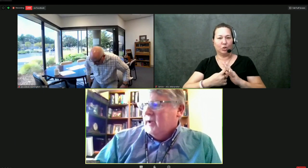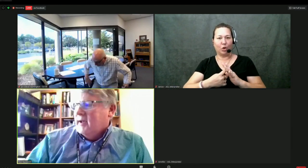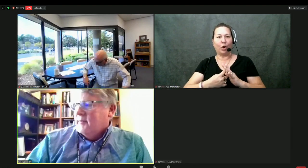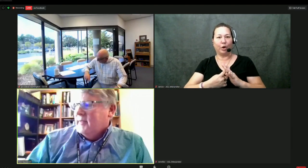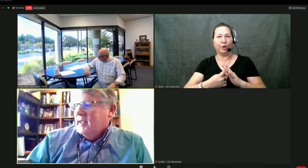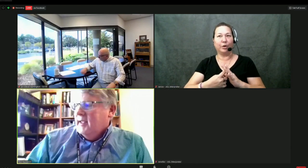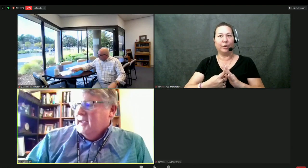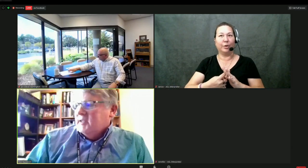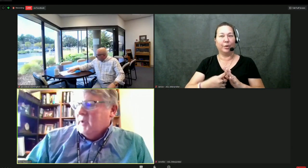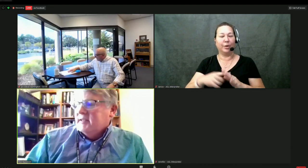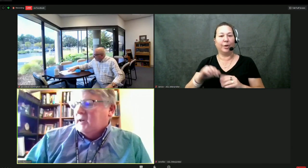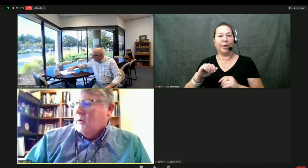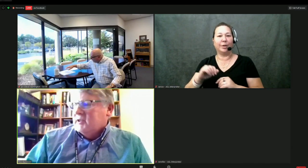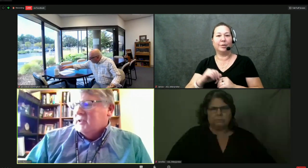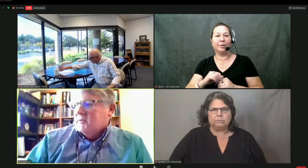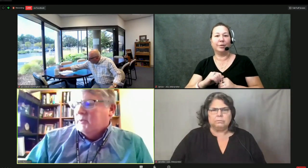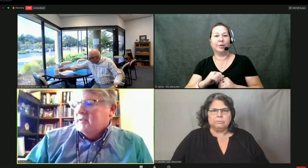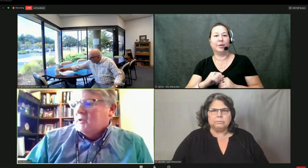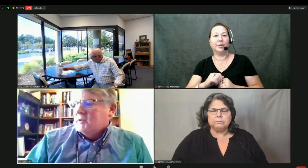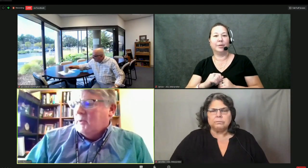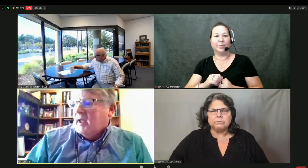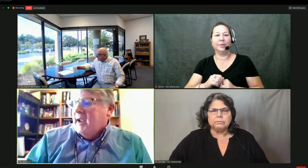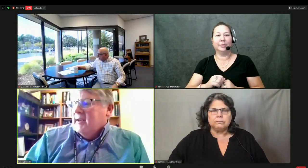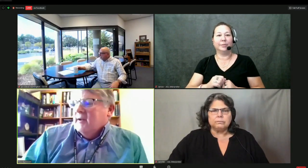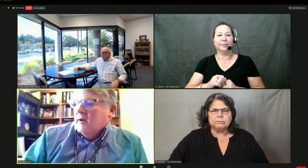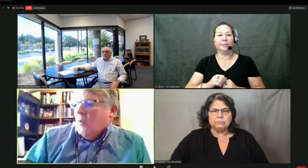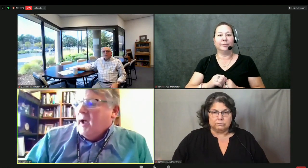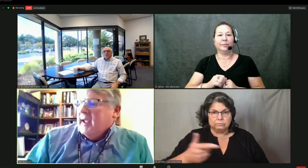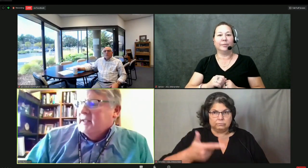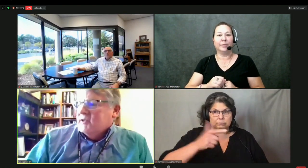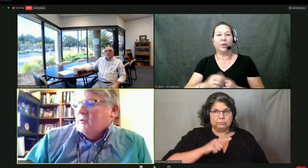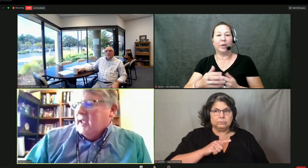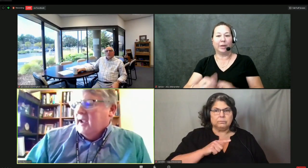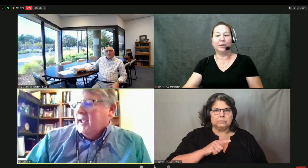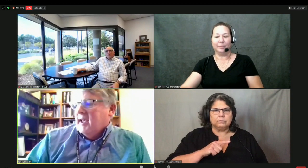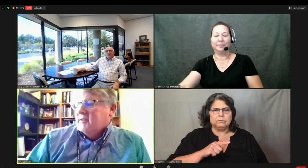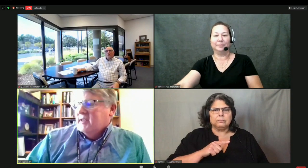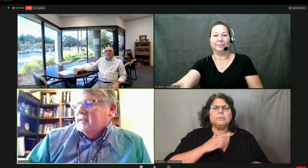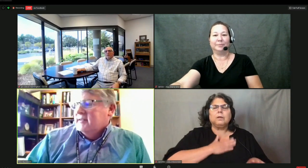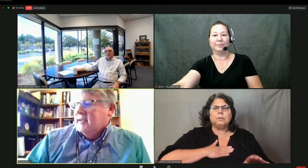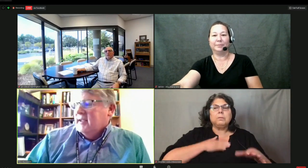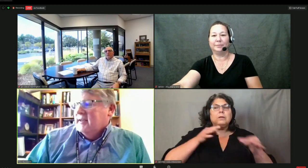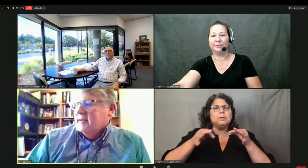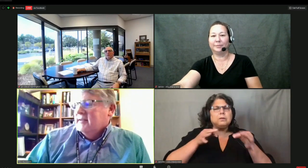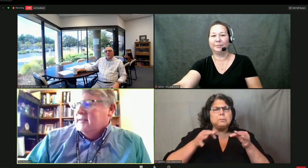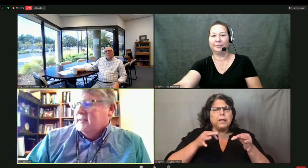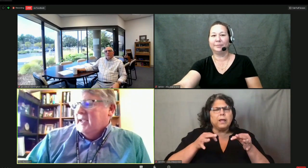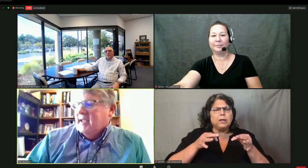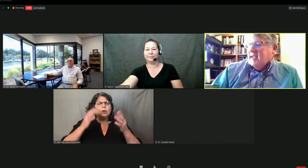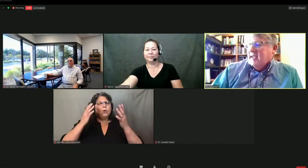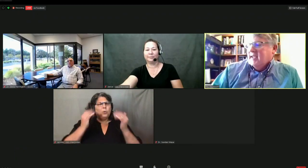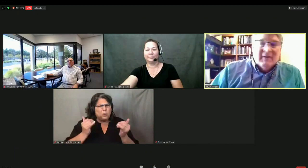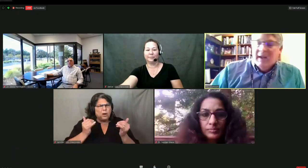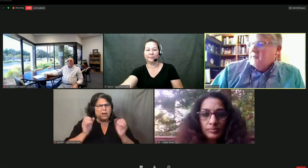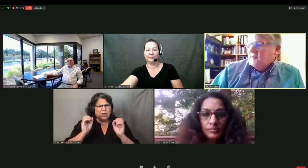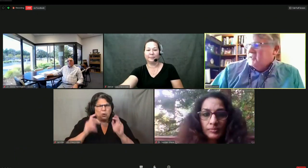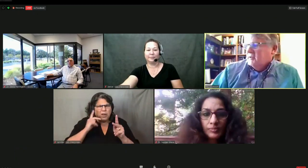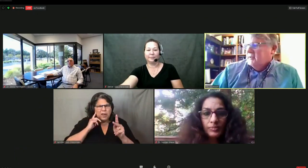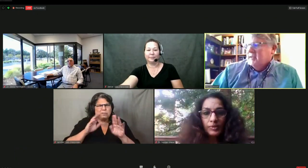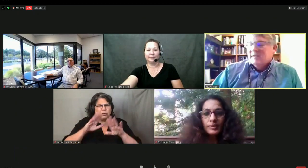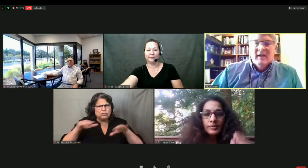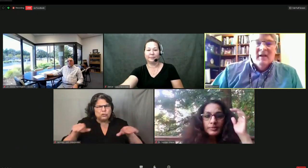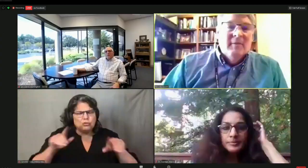who is a basic question. Please explain why it's okay to have kids in daycare,